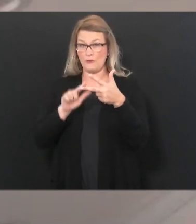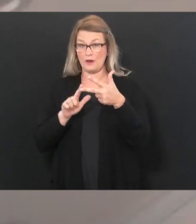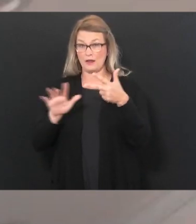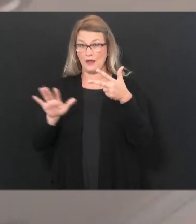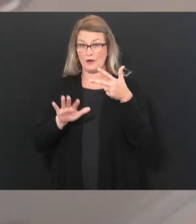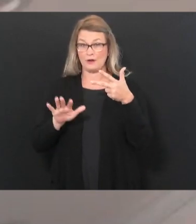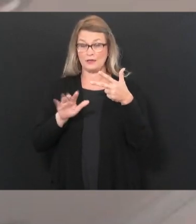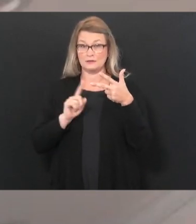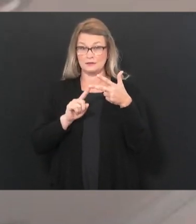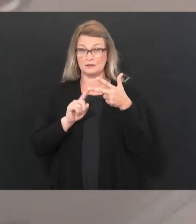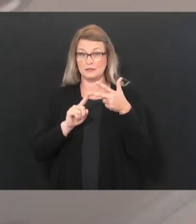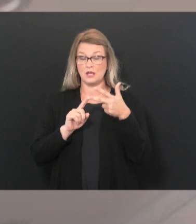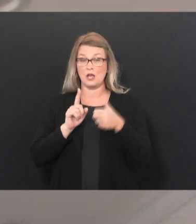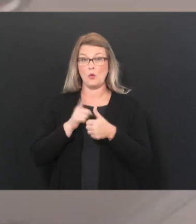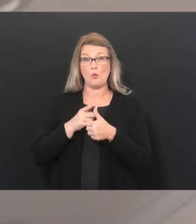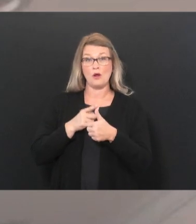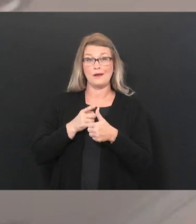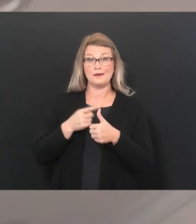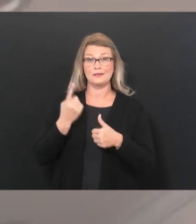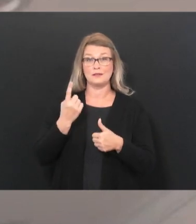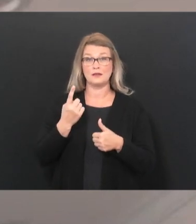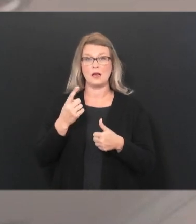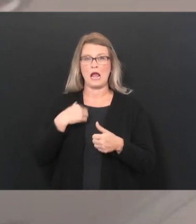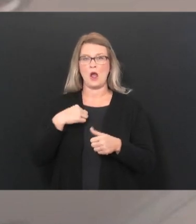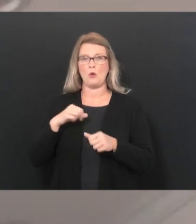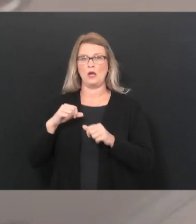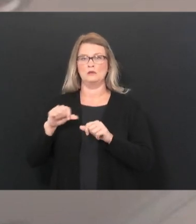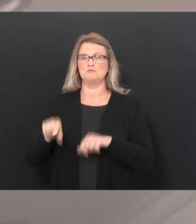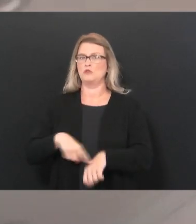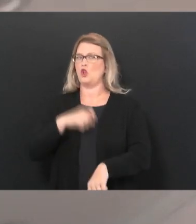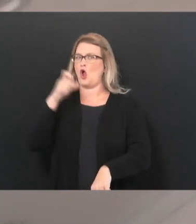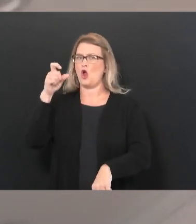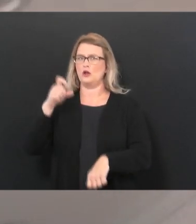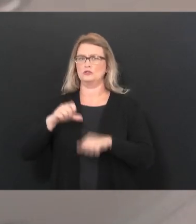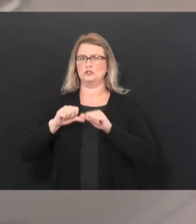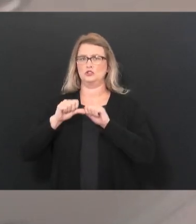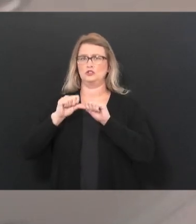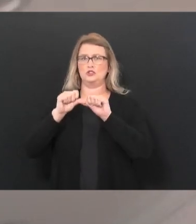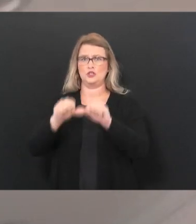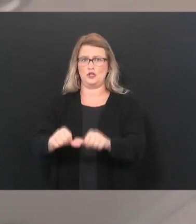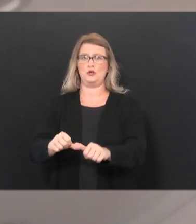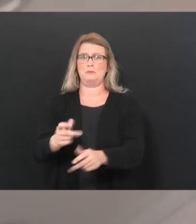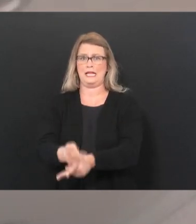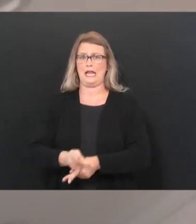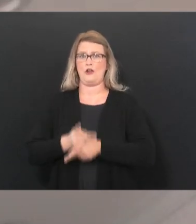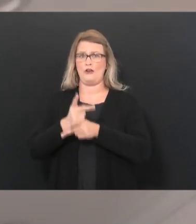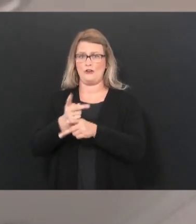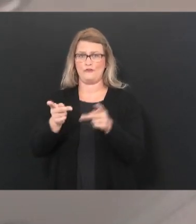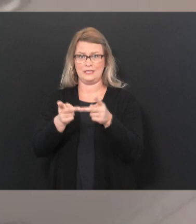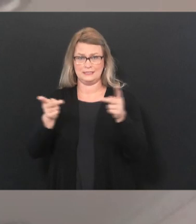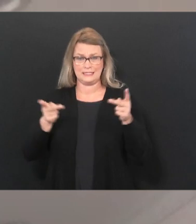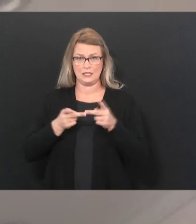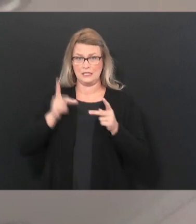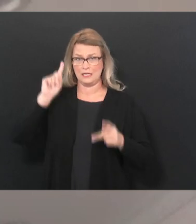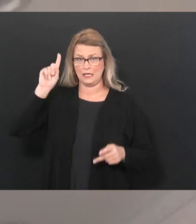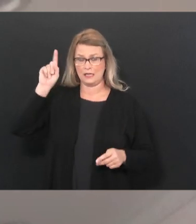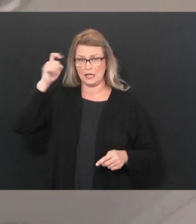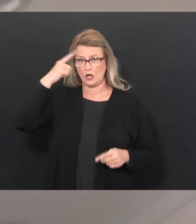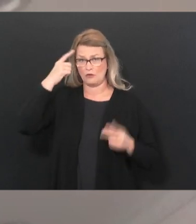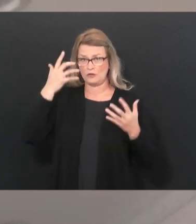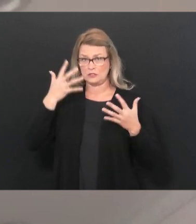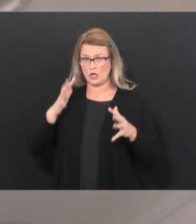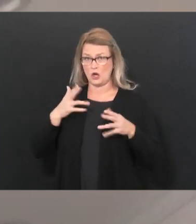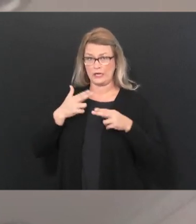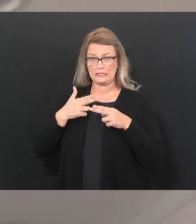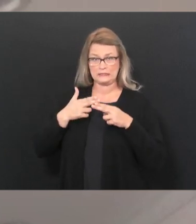number one, I want to comment on our long-term care facilities, as the governor has stated, and certainly as we